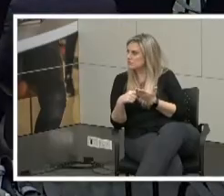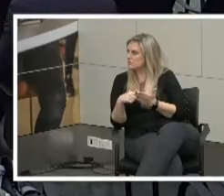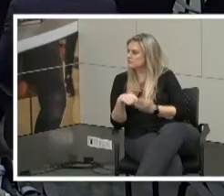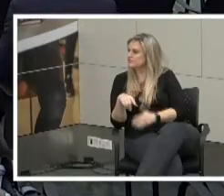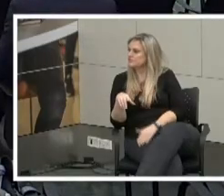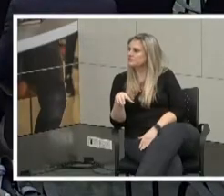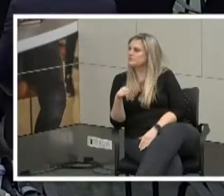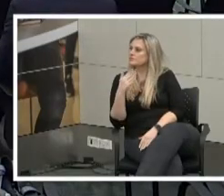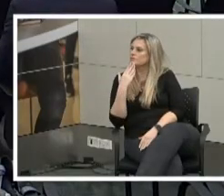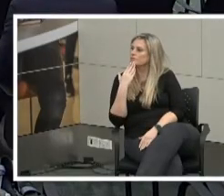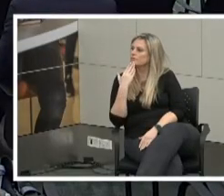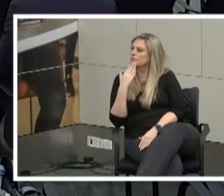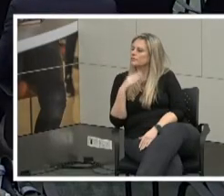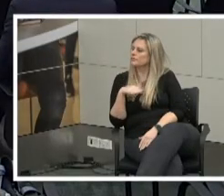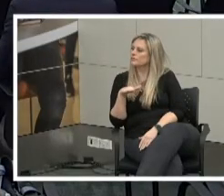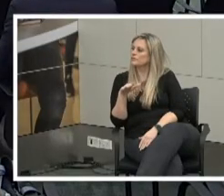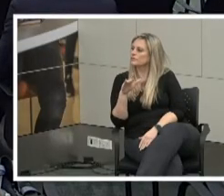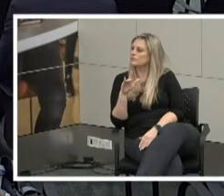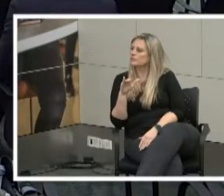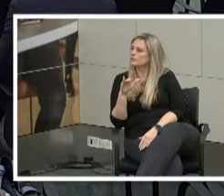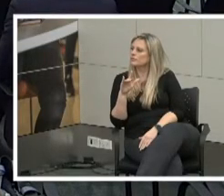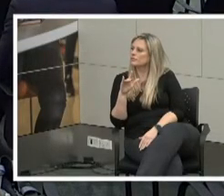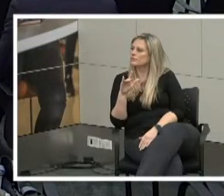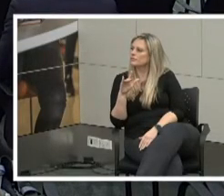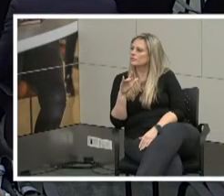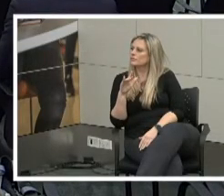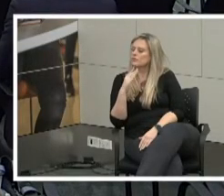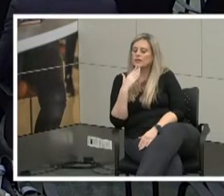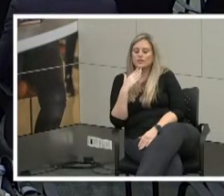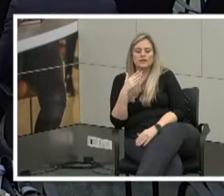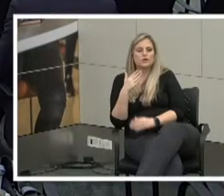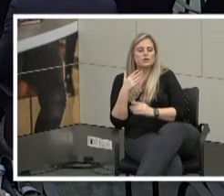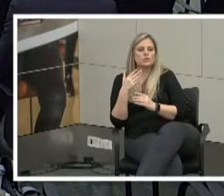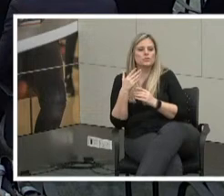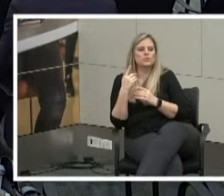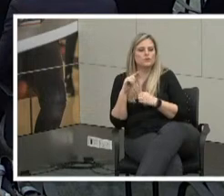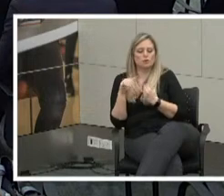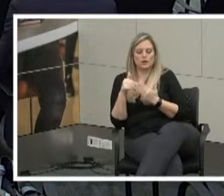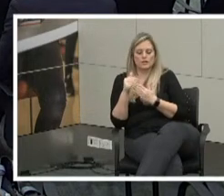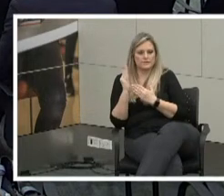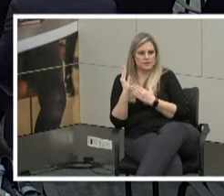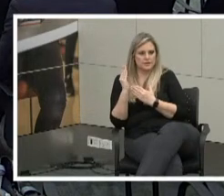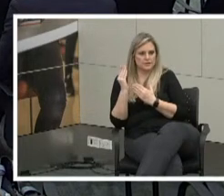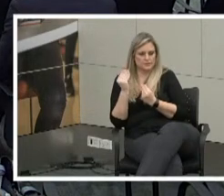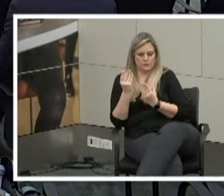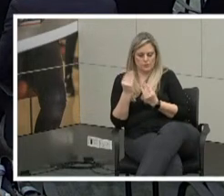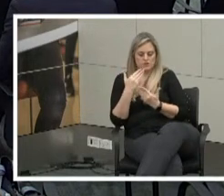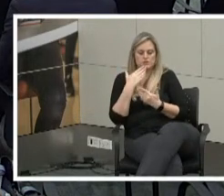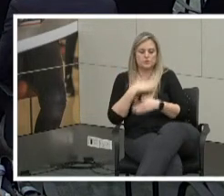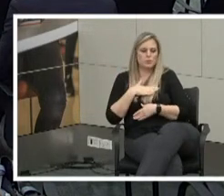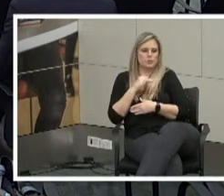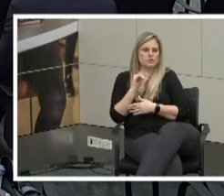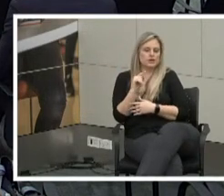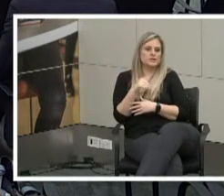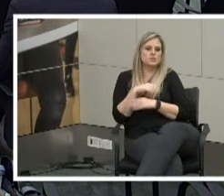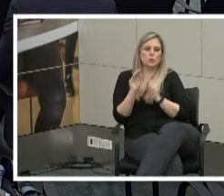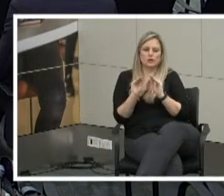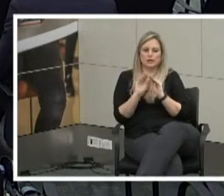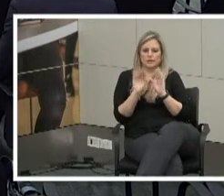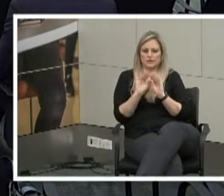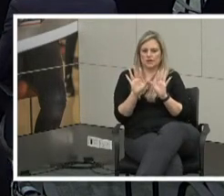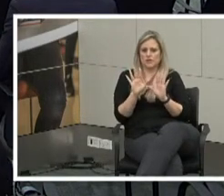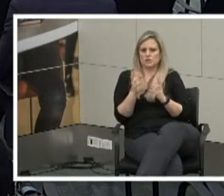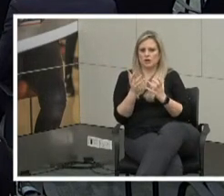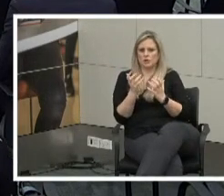you thank you thank you thank you for the for the information really appreciate it the clarification I'd